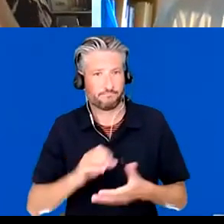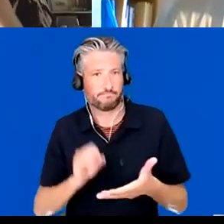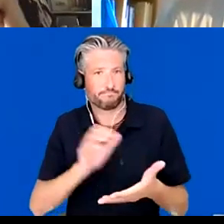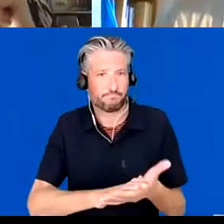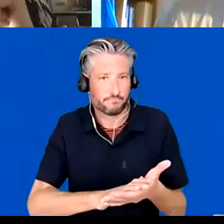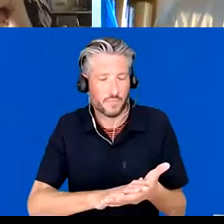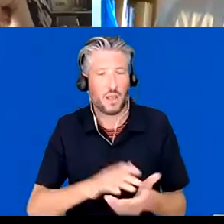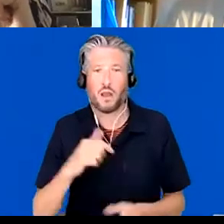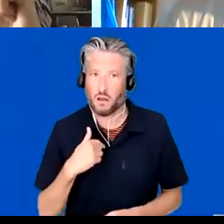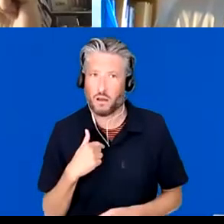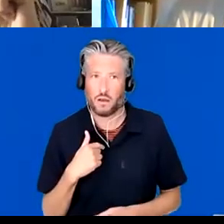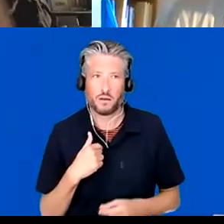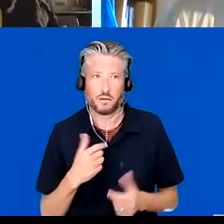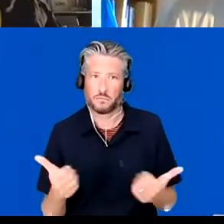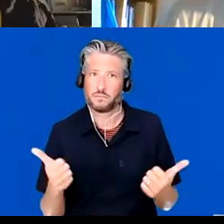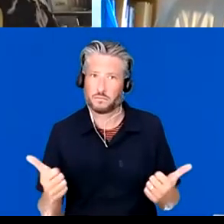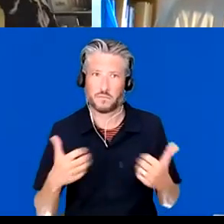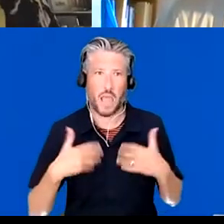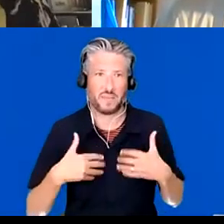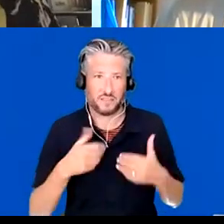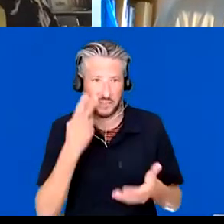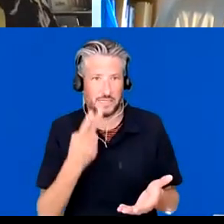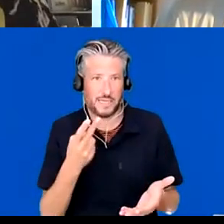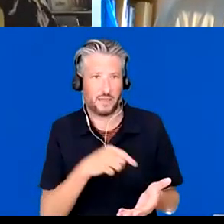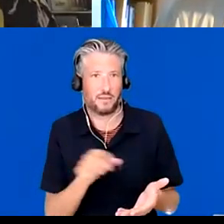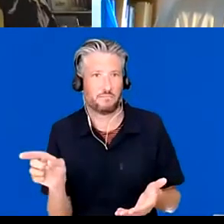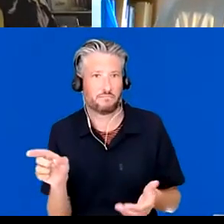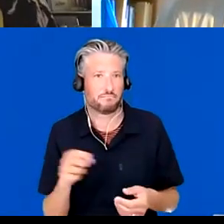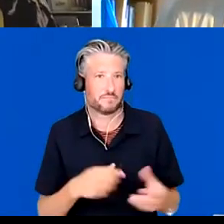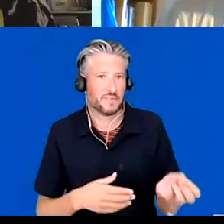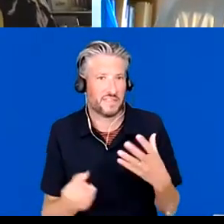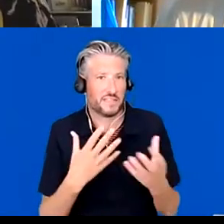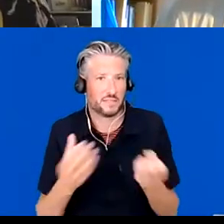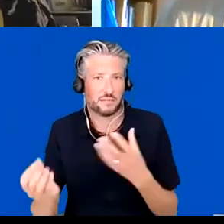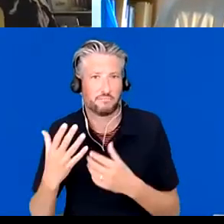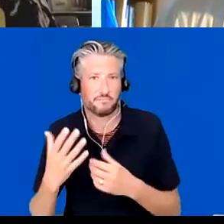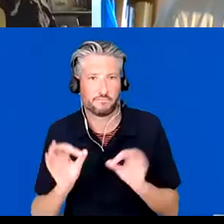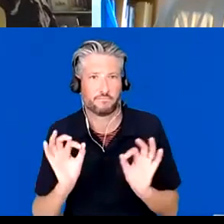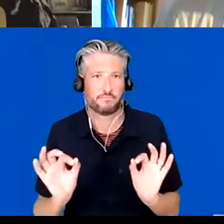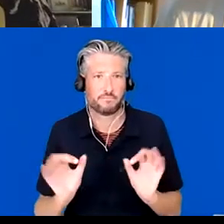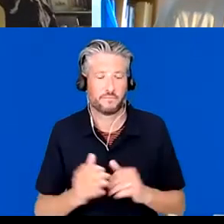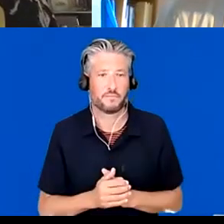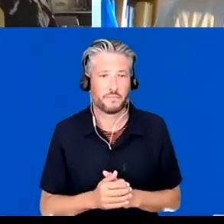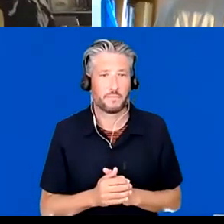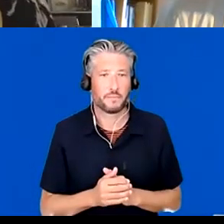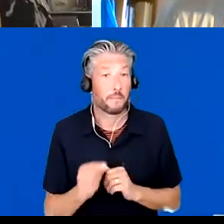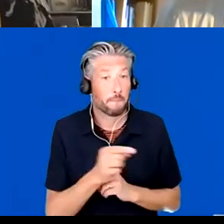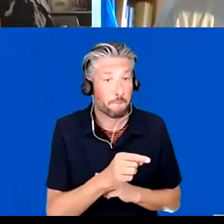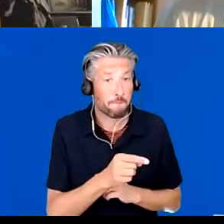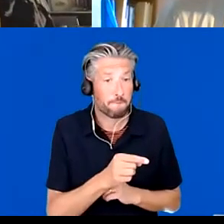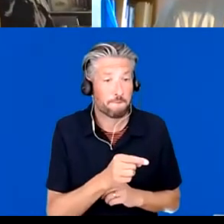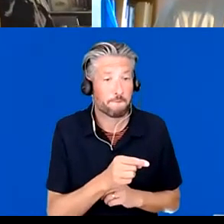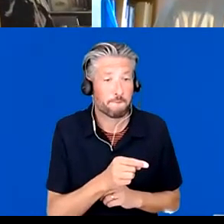Mm-hmm. Beatrix? Yeah, I mean, so one of the reasons why we also decided to have this